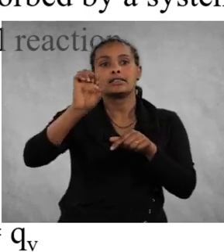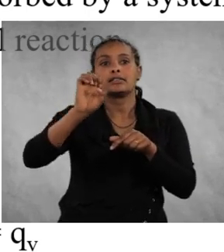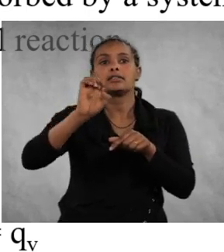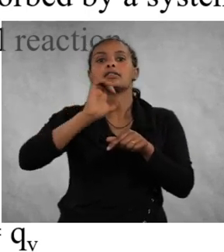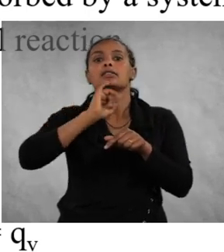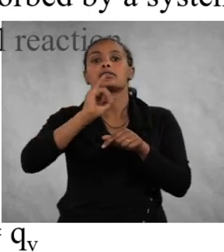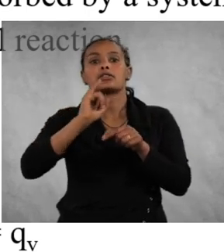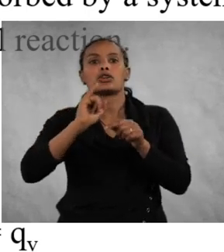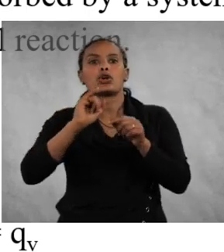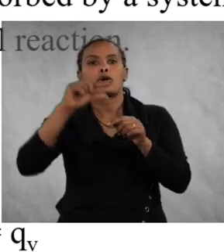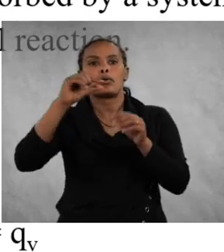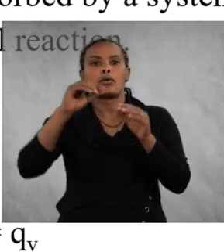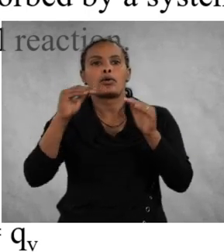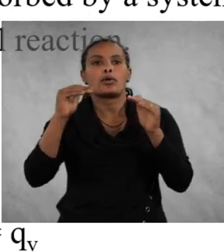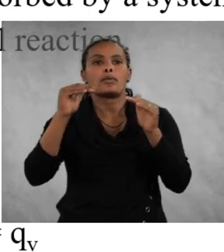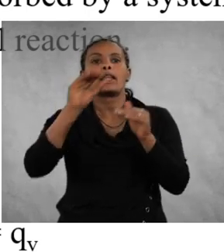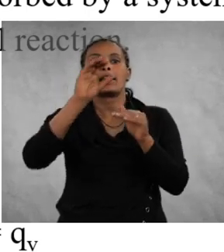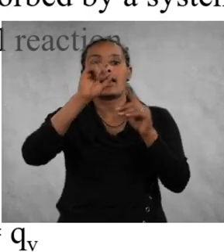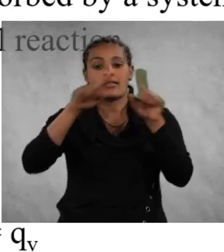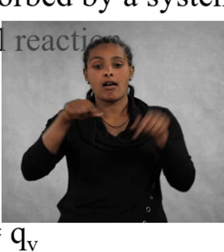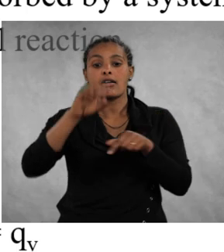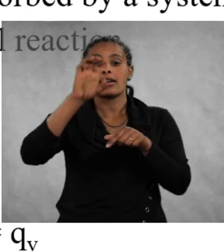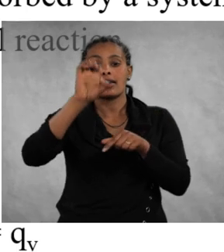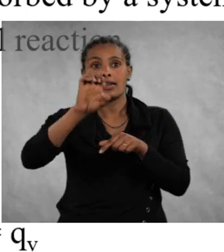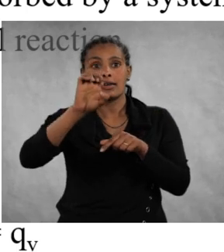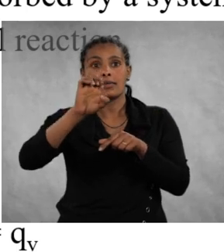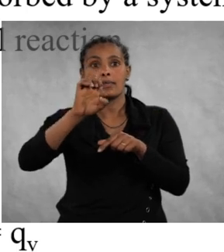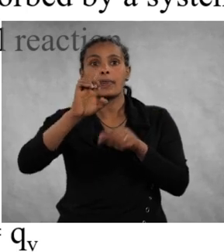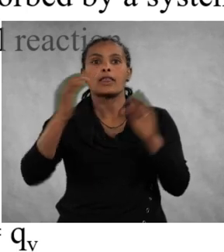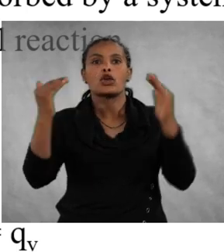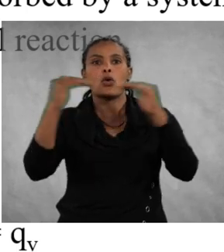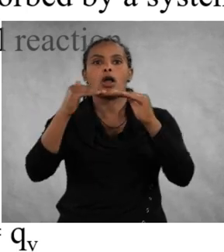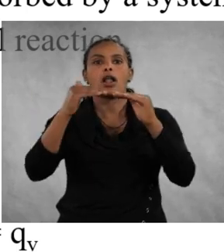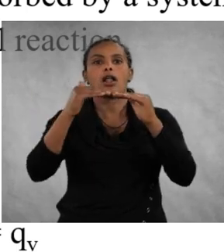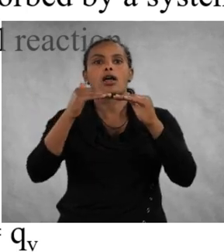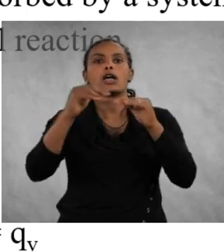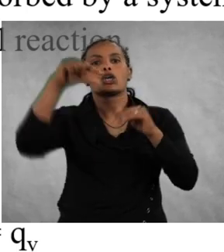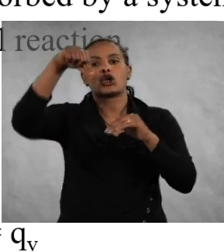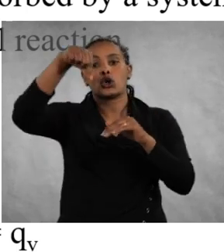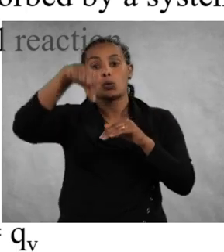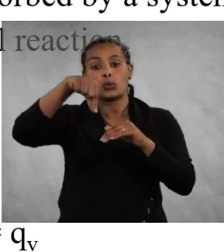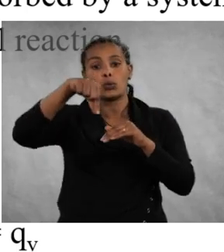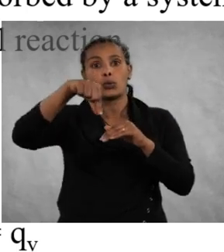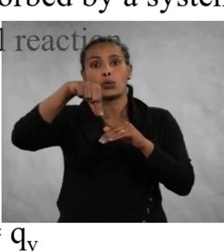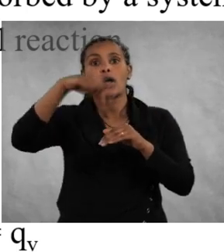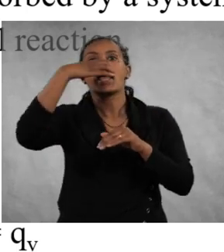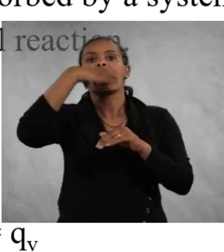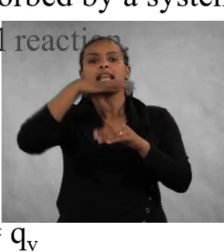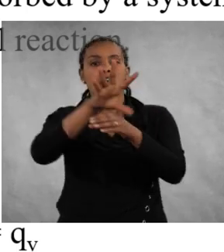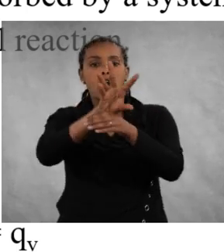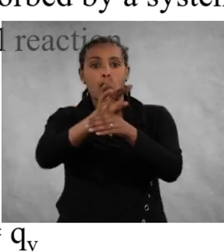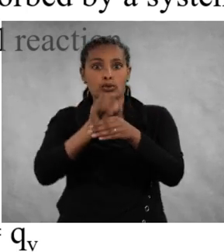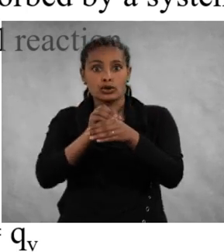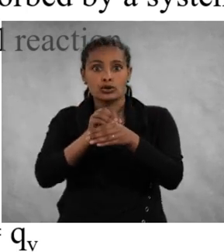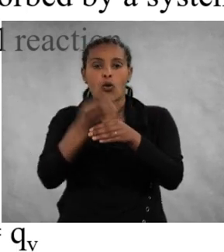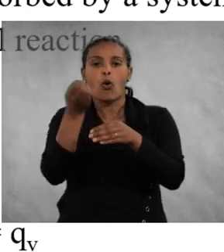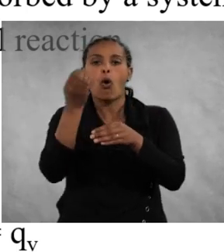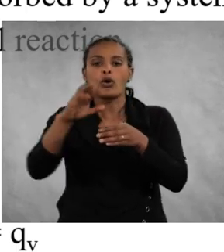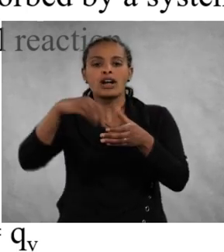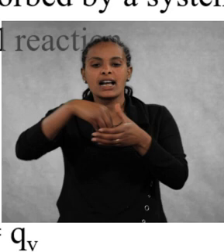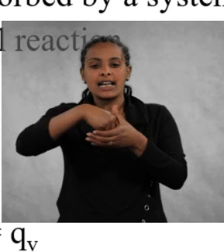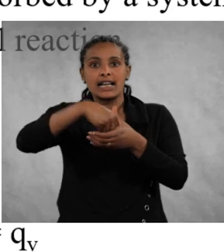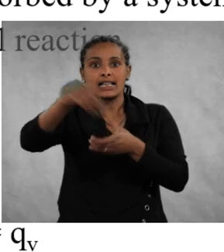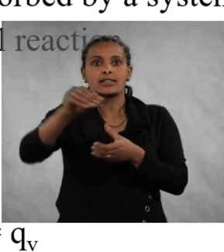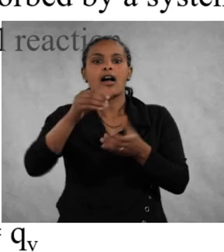Q. Delta in equal Q, heat absorbed or released by